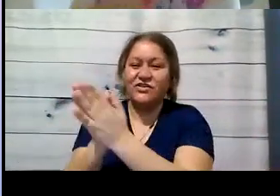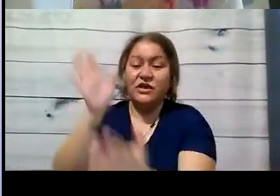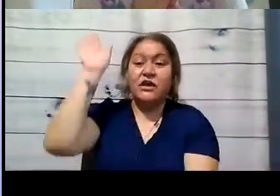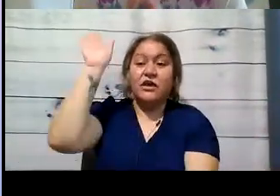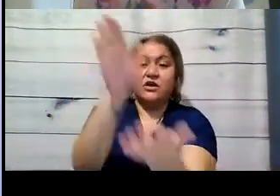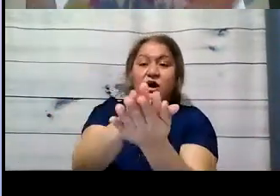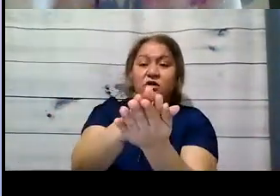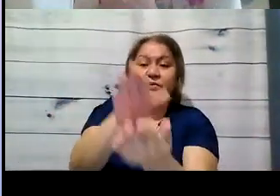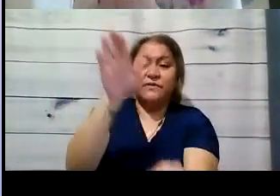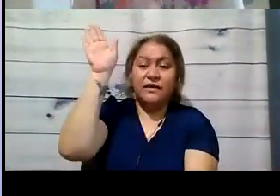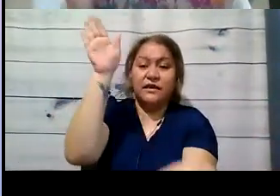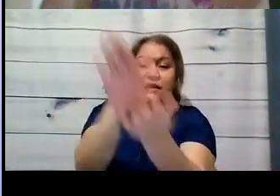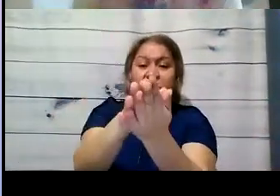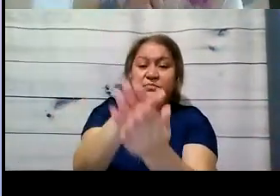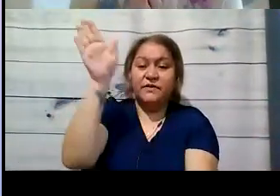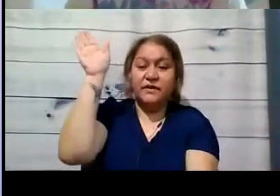A tuna fish.